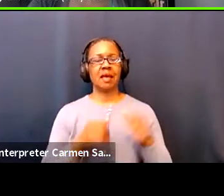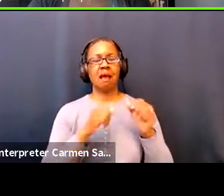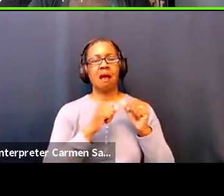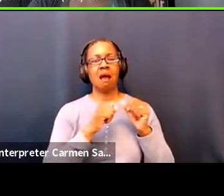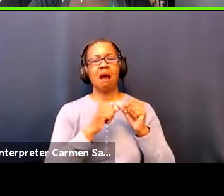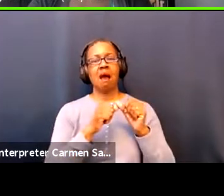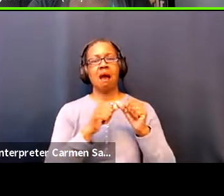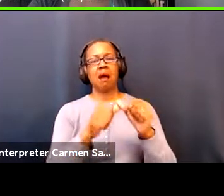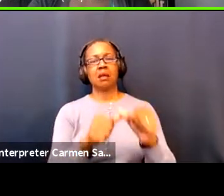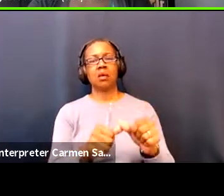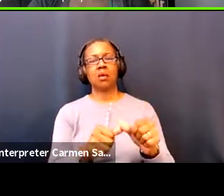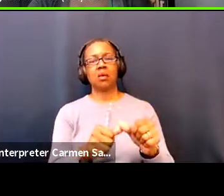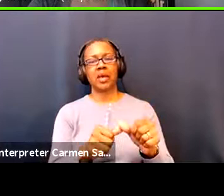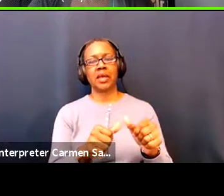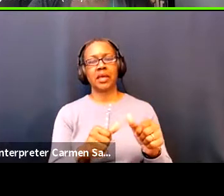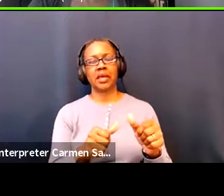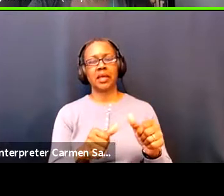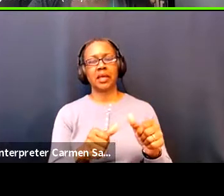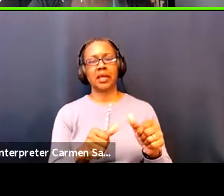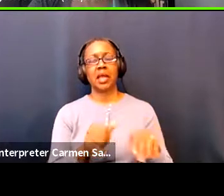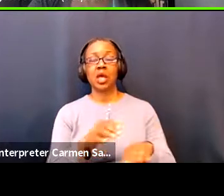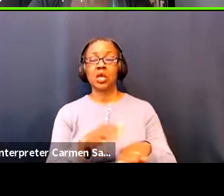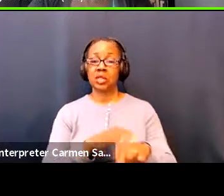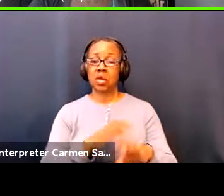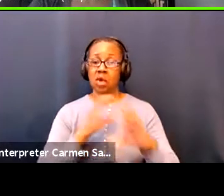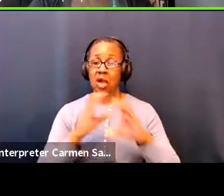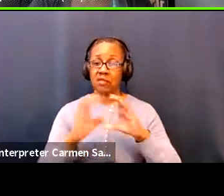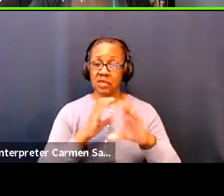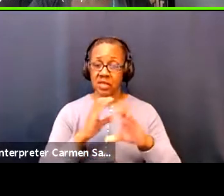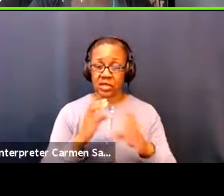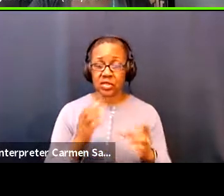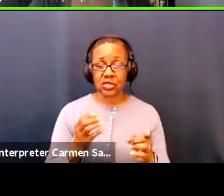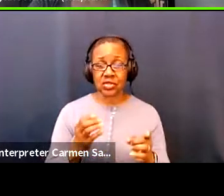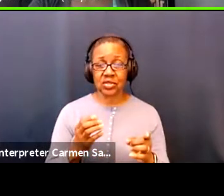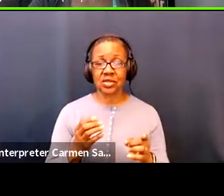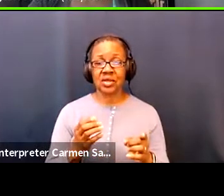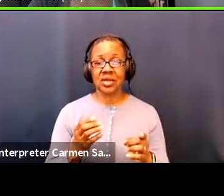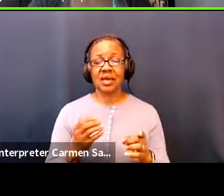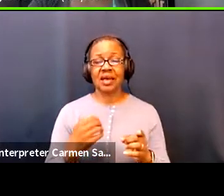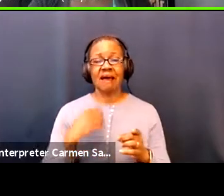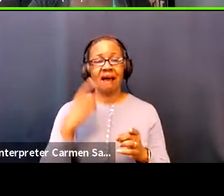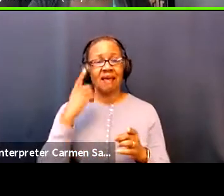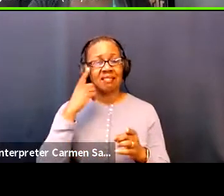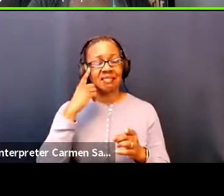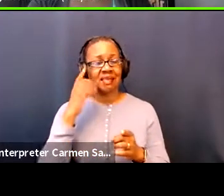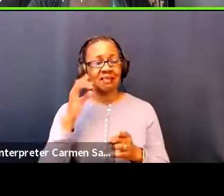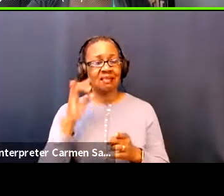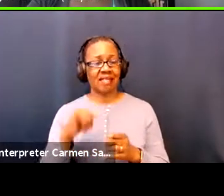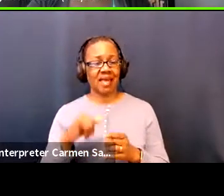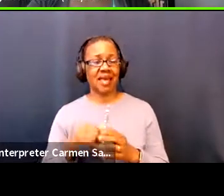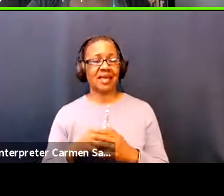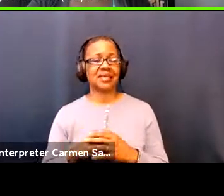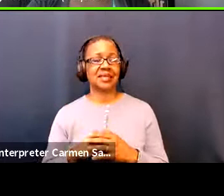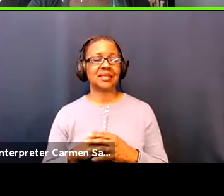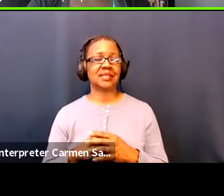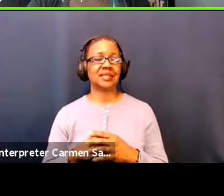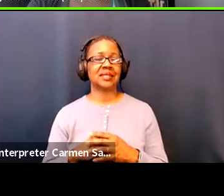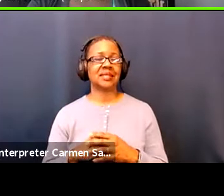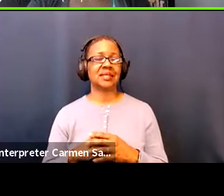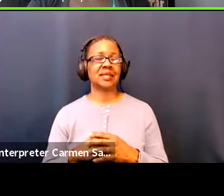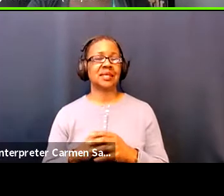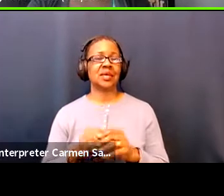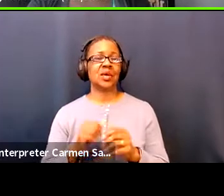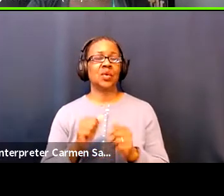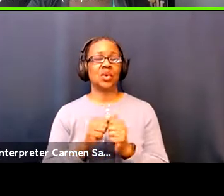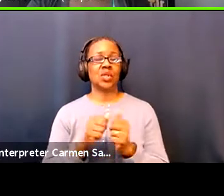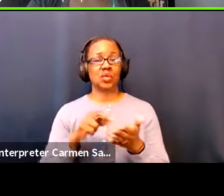ongoing slow conversations, right? So I think that as researchers,